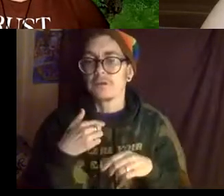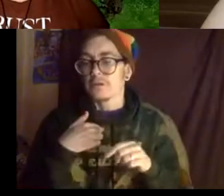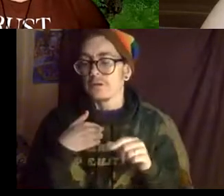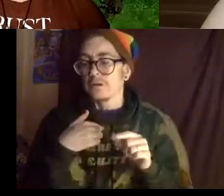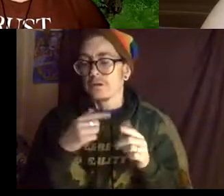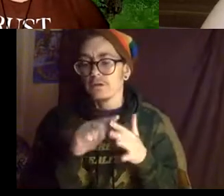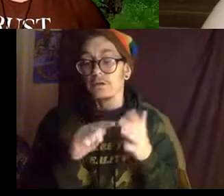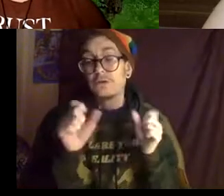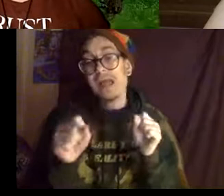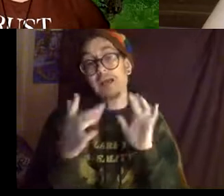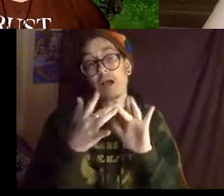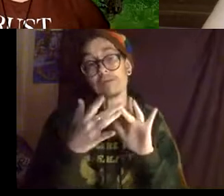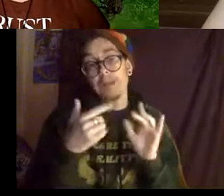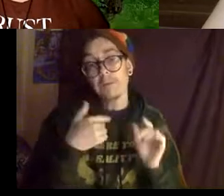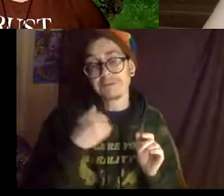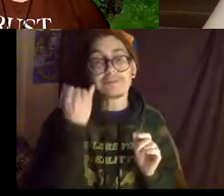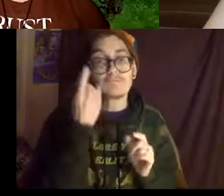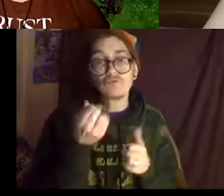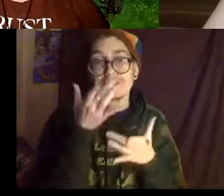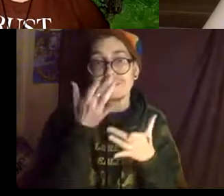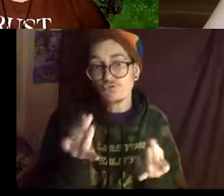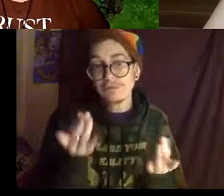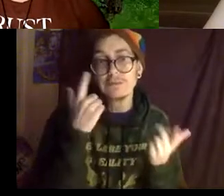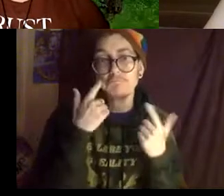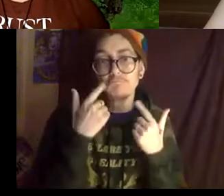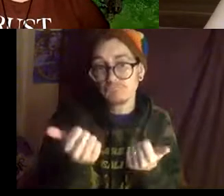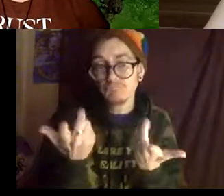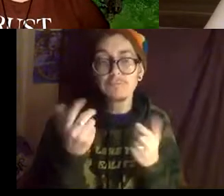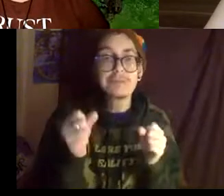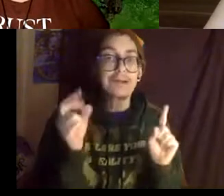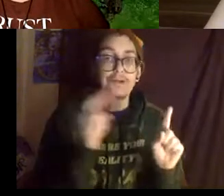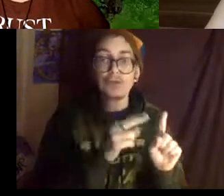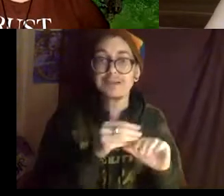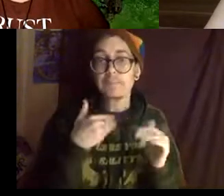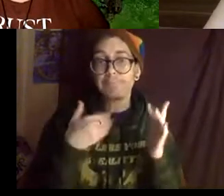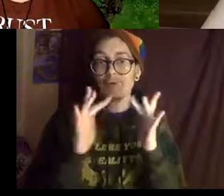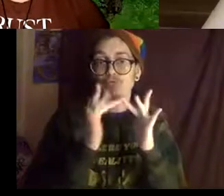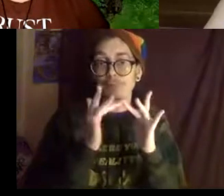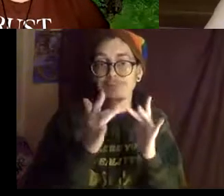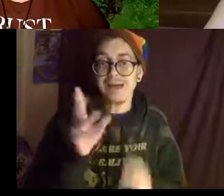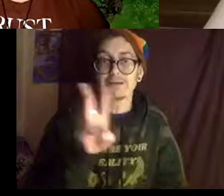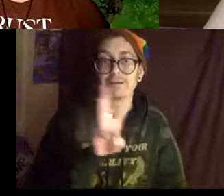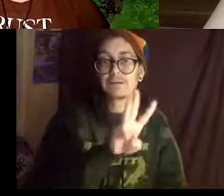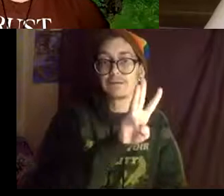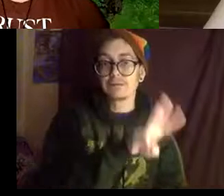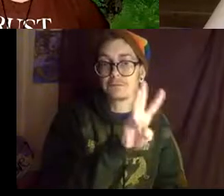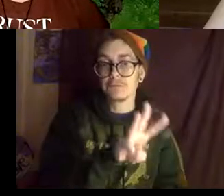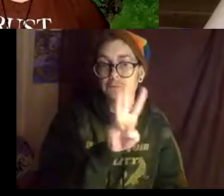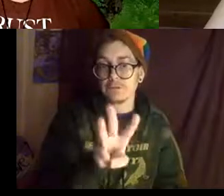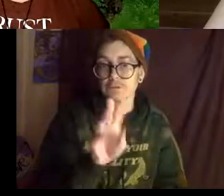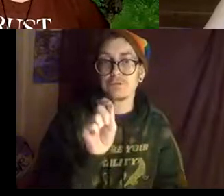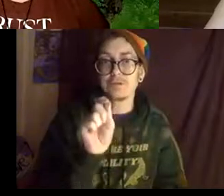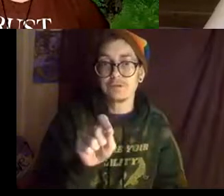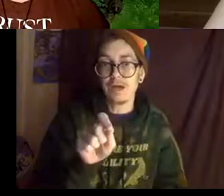I can serve that spectrum. You can contact me if you're interested in contacting me. My website